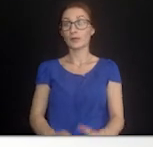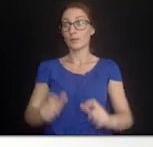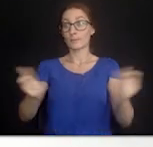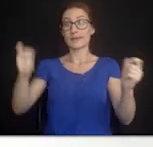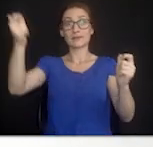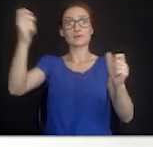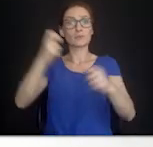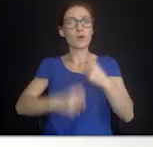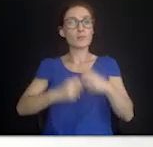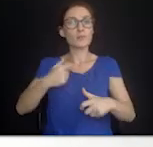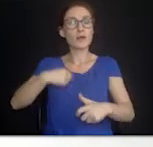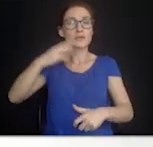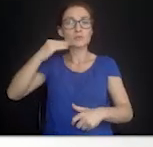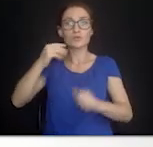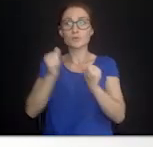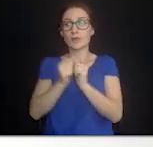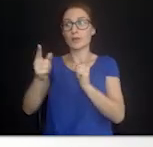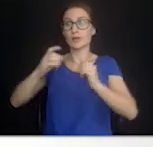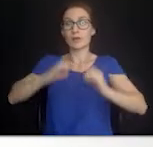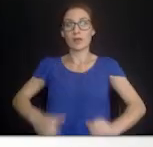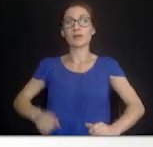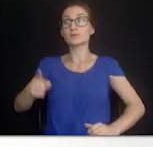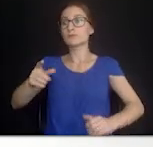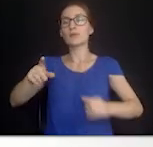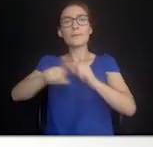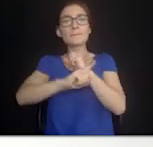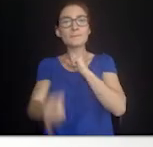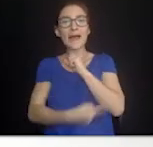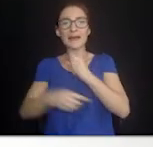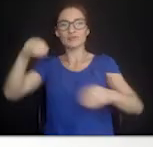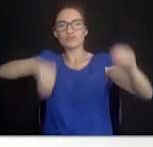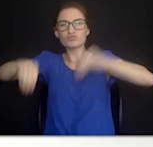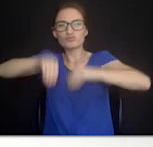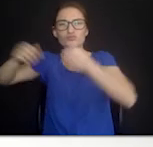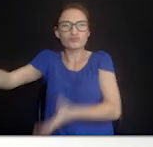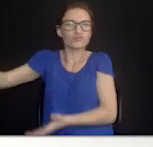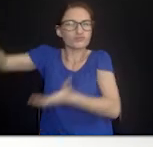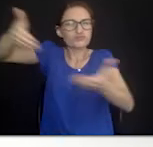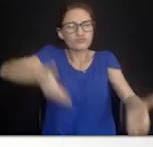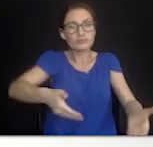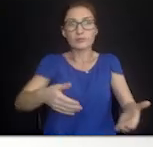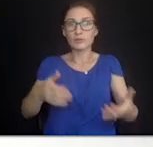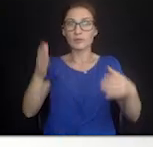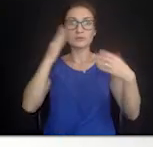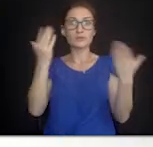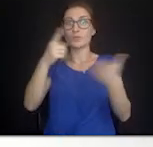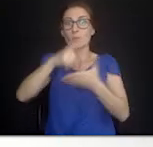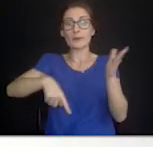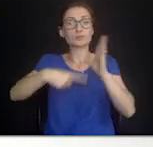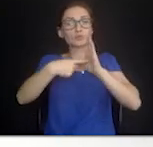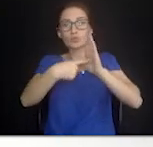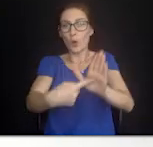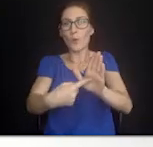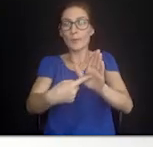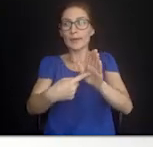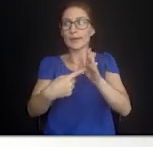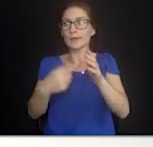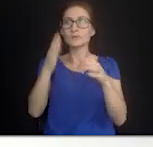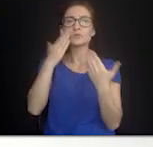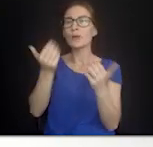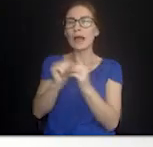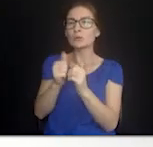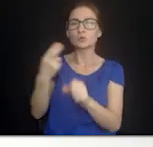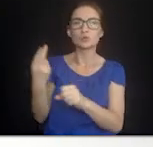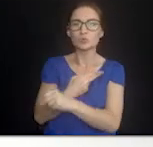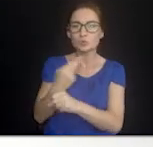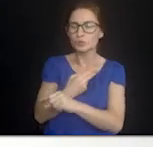was they would come with bags of stuff, and they were barely able to figure out what stuff they needed to show me, let alone use it the moment something